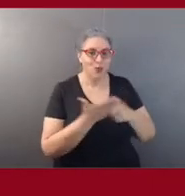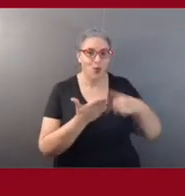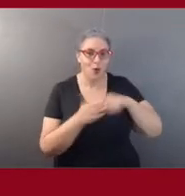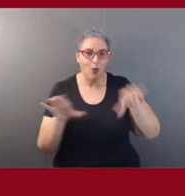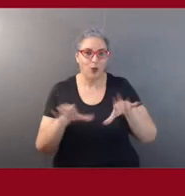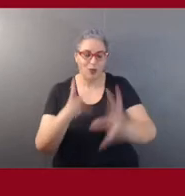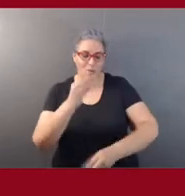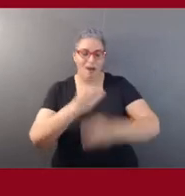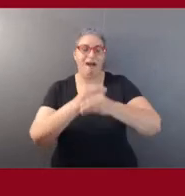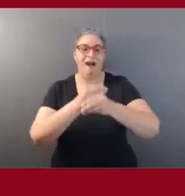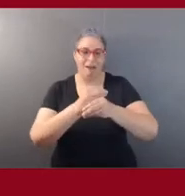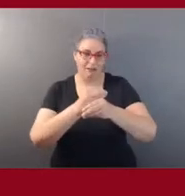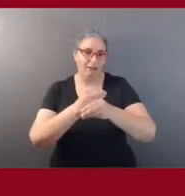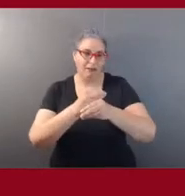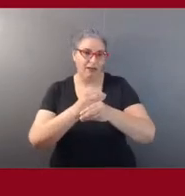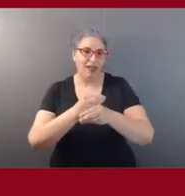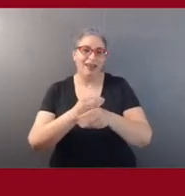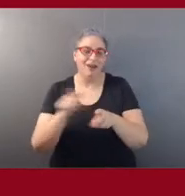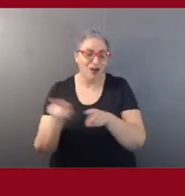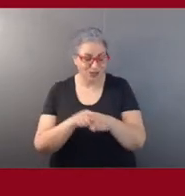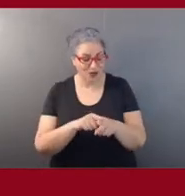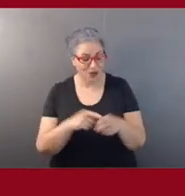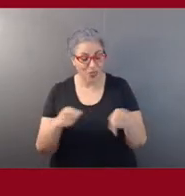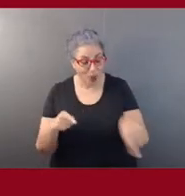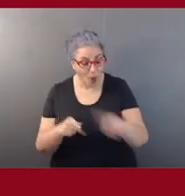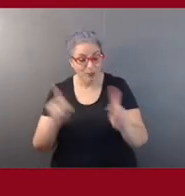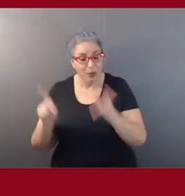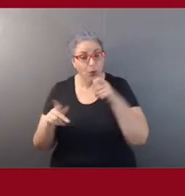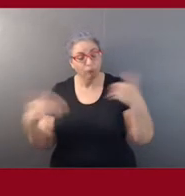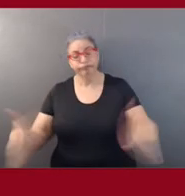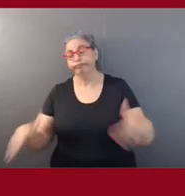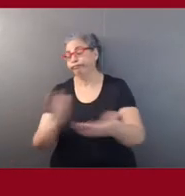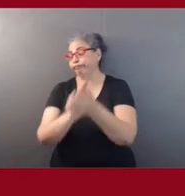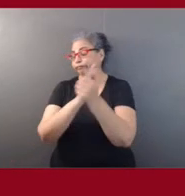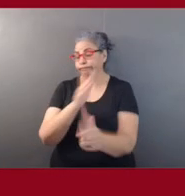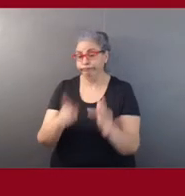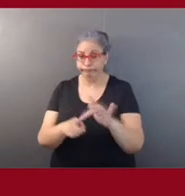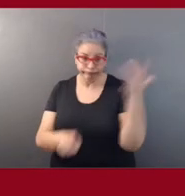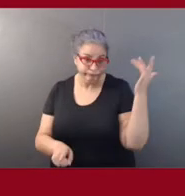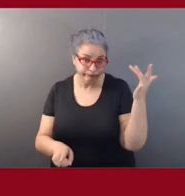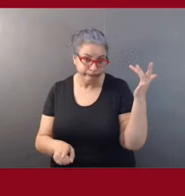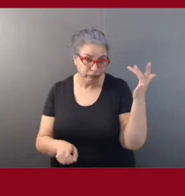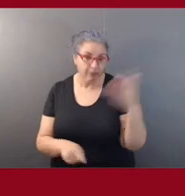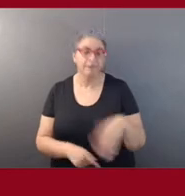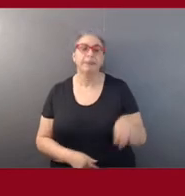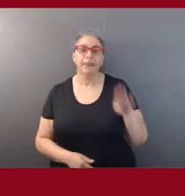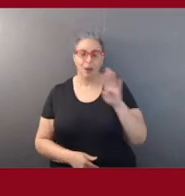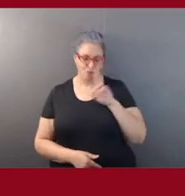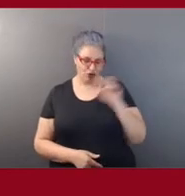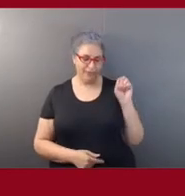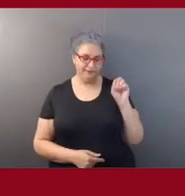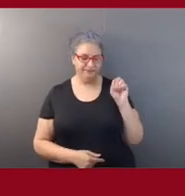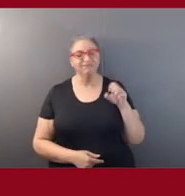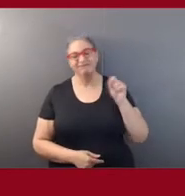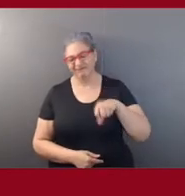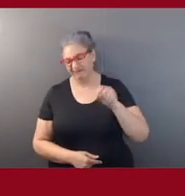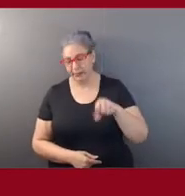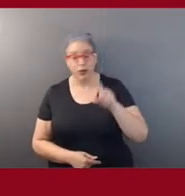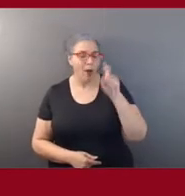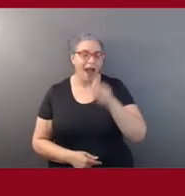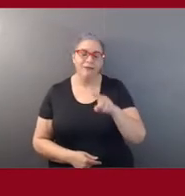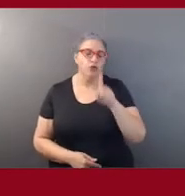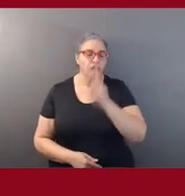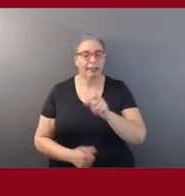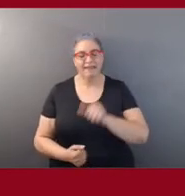value and also showcase these folks that have amazing talents. Yeah, you need to address the system, right? Yeah. So like you can create as